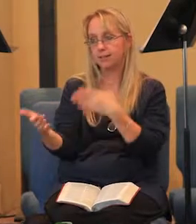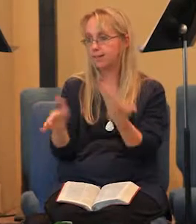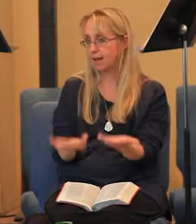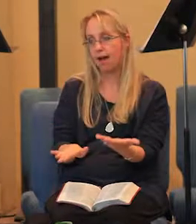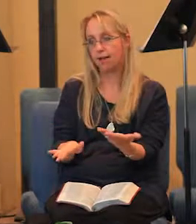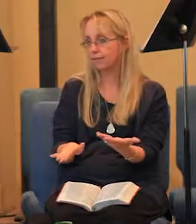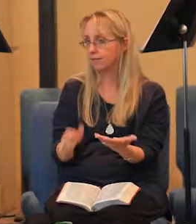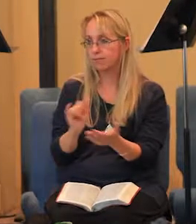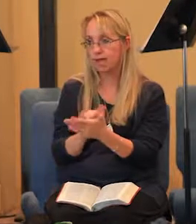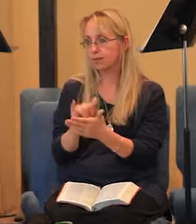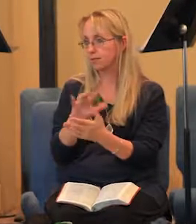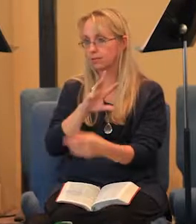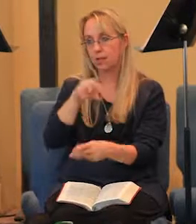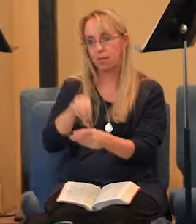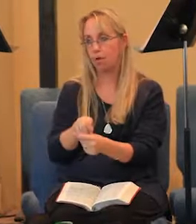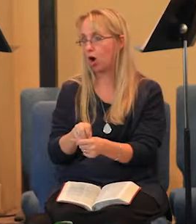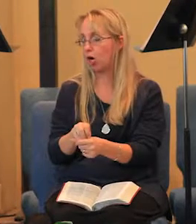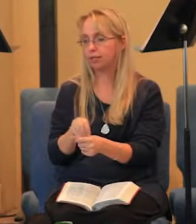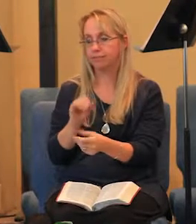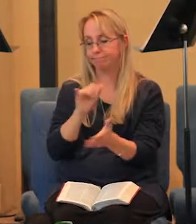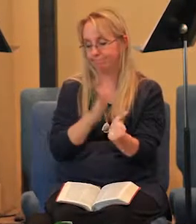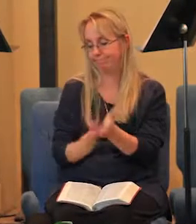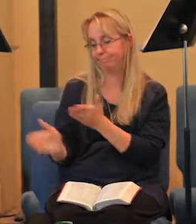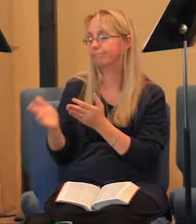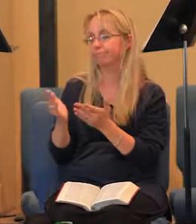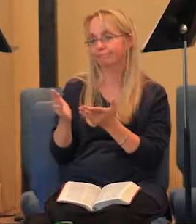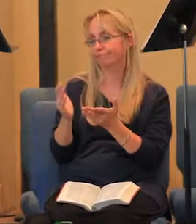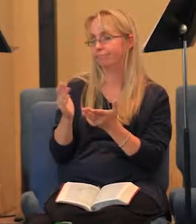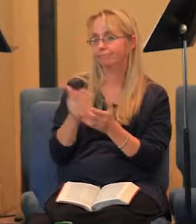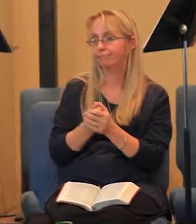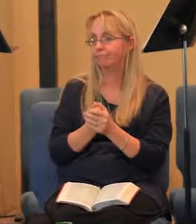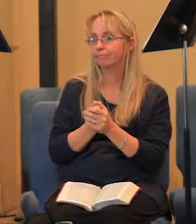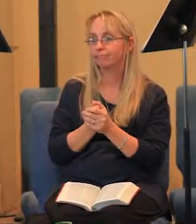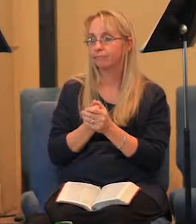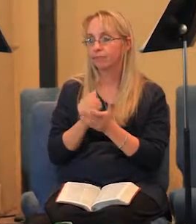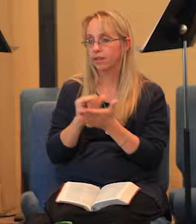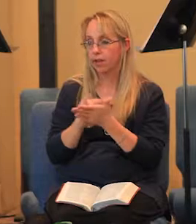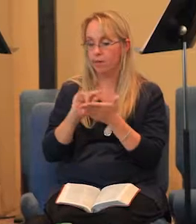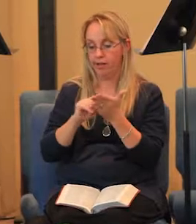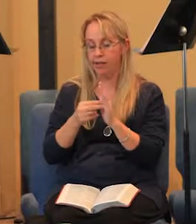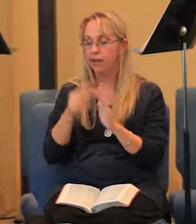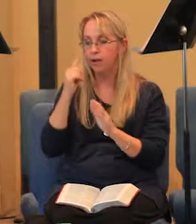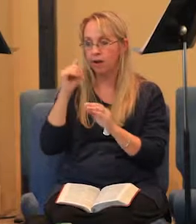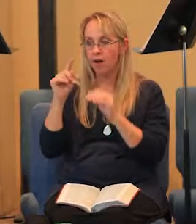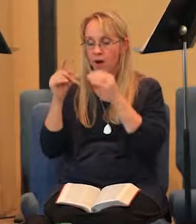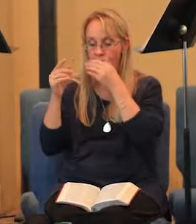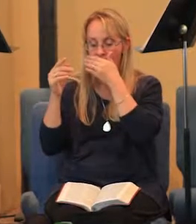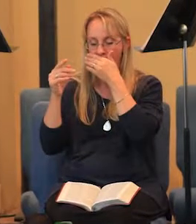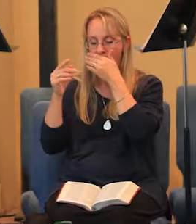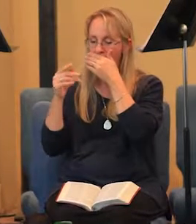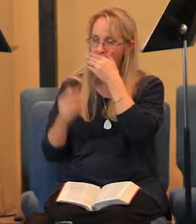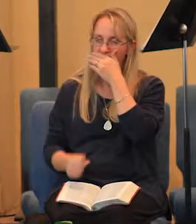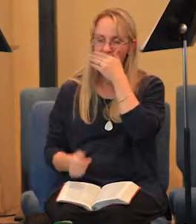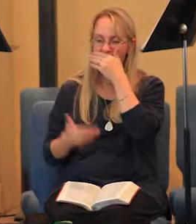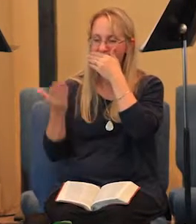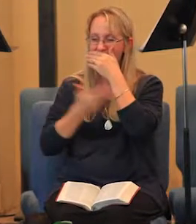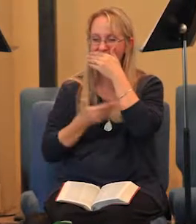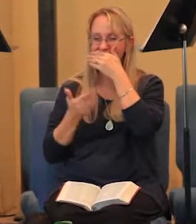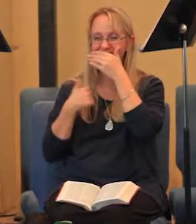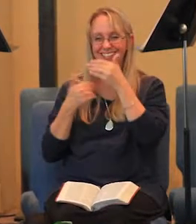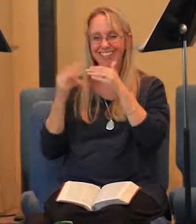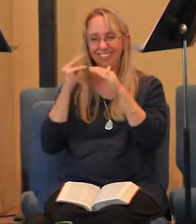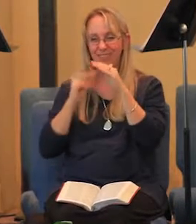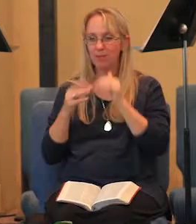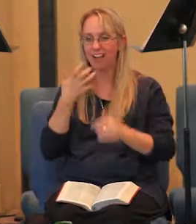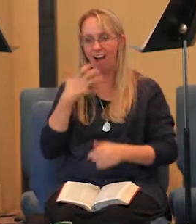die. That was just part of the plan, part of God's intention for bringing the